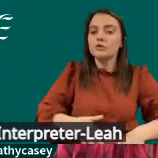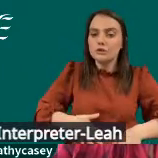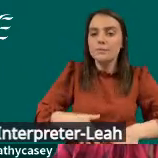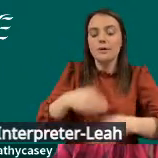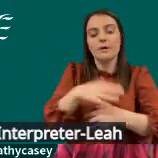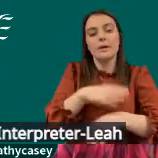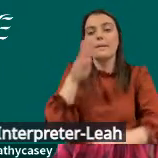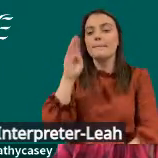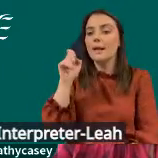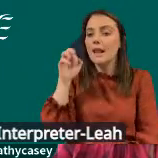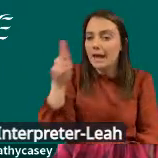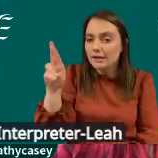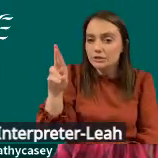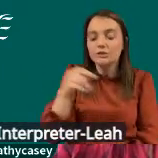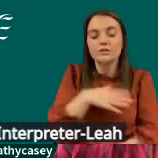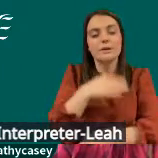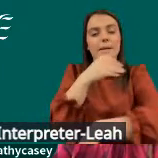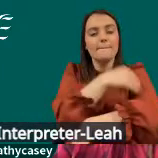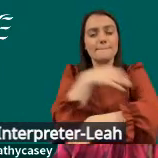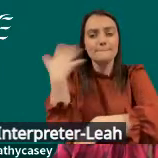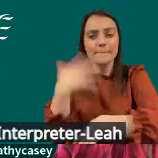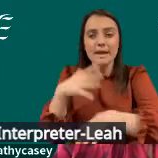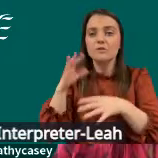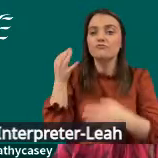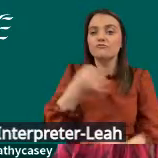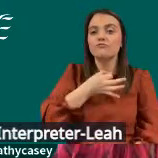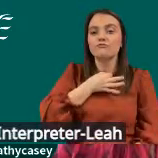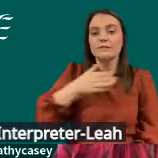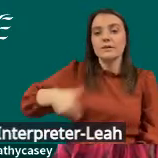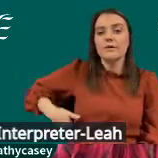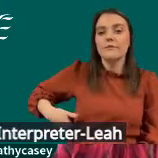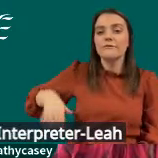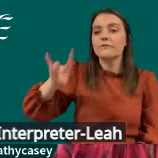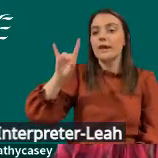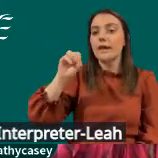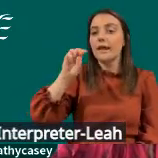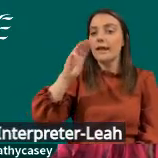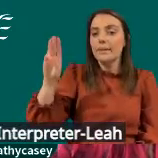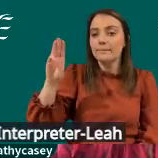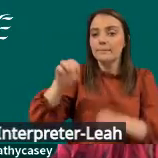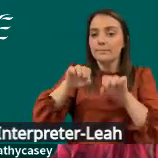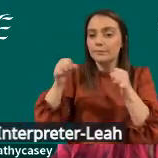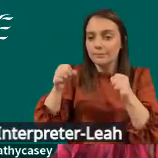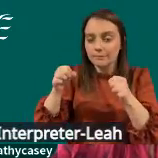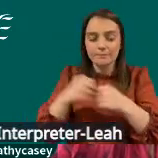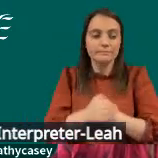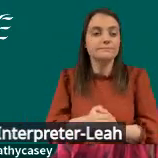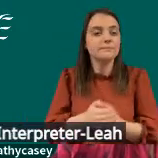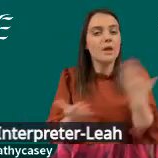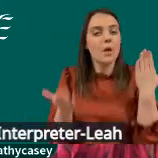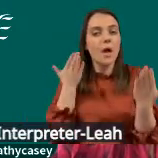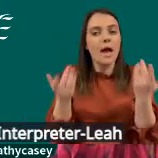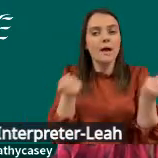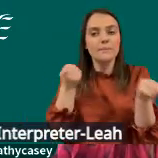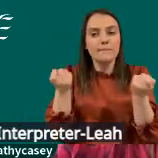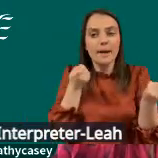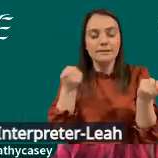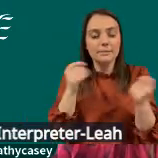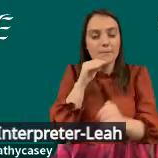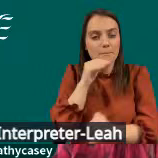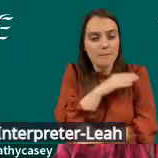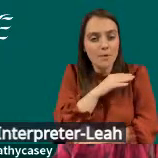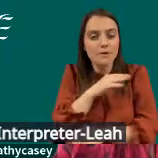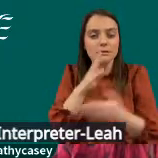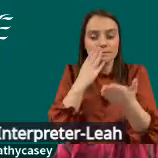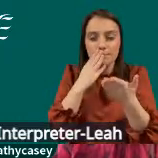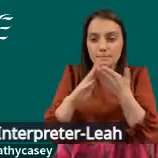of course pain and risk of hip fracture. So what can we do to manage all of this? The most important message I want all of you to